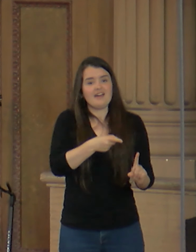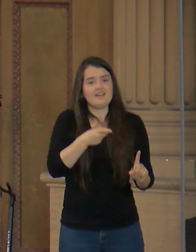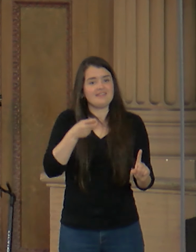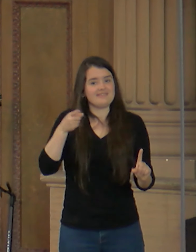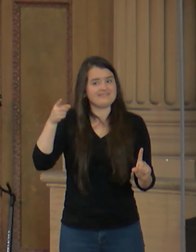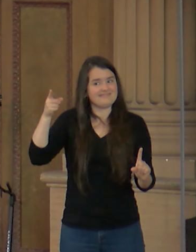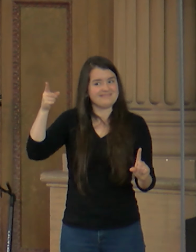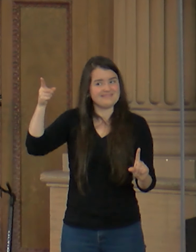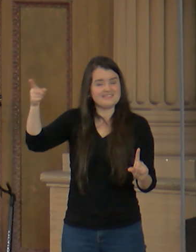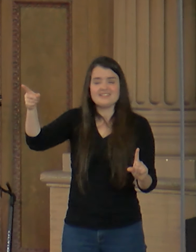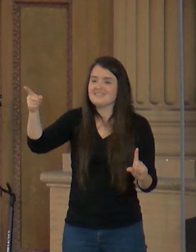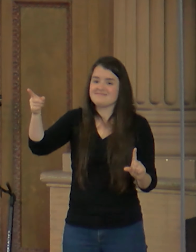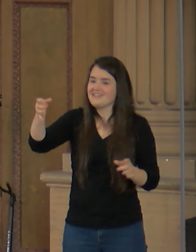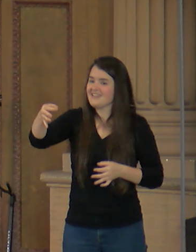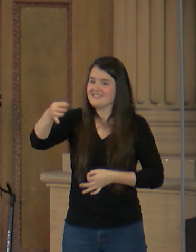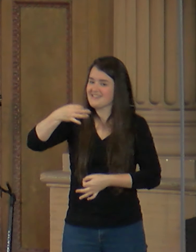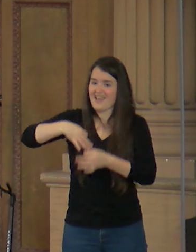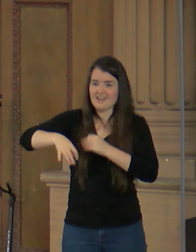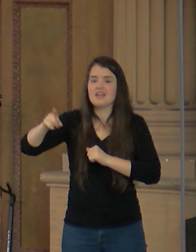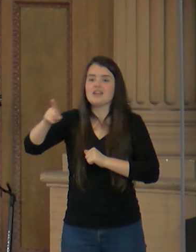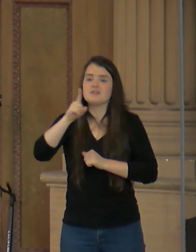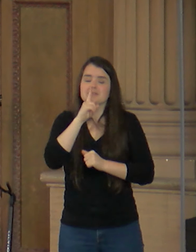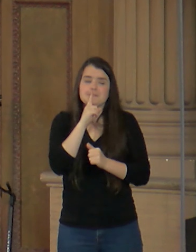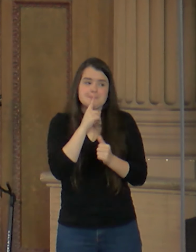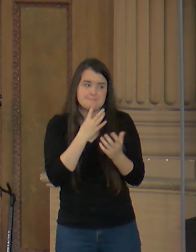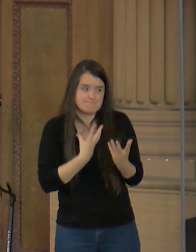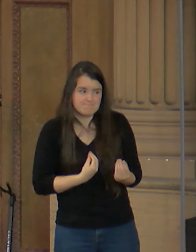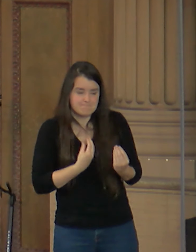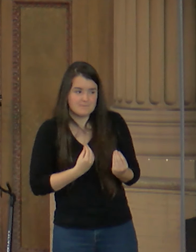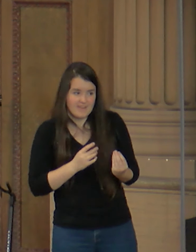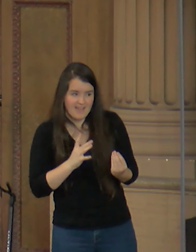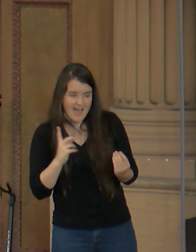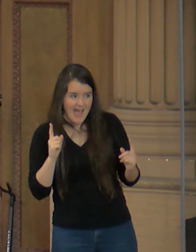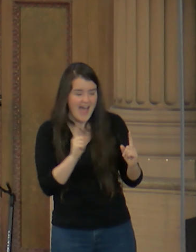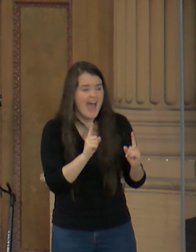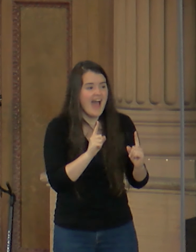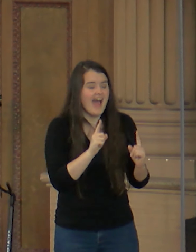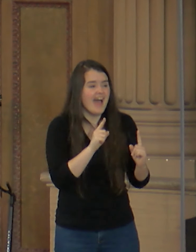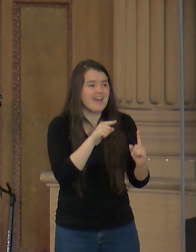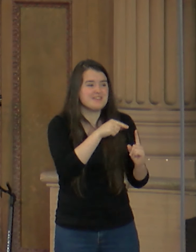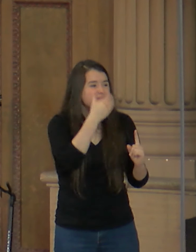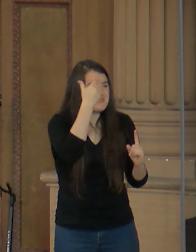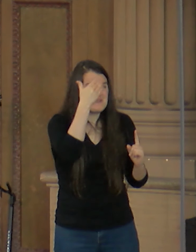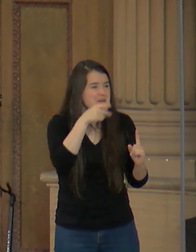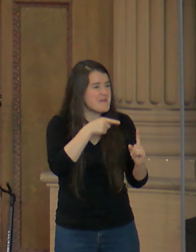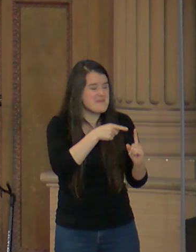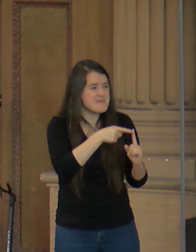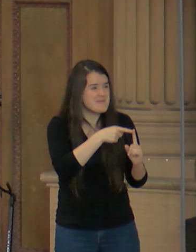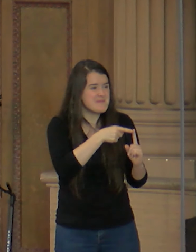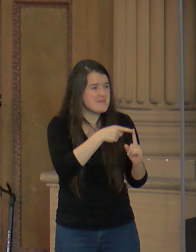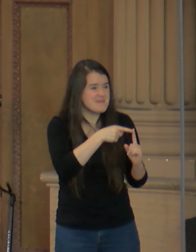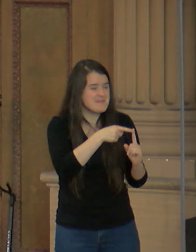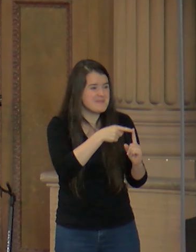But he very gently, in chapter 38, verse 2, says, your words were without knowledge.